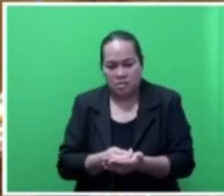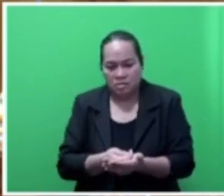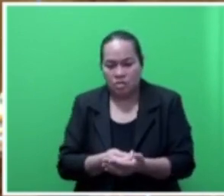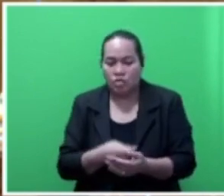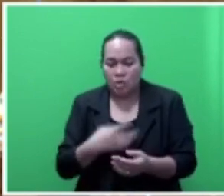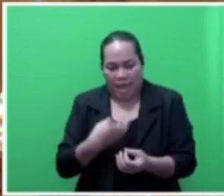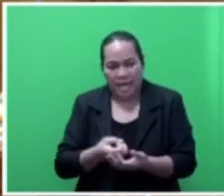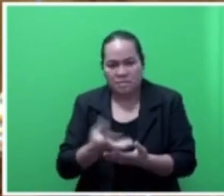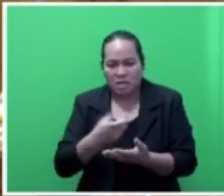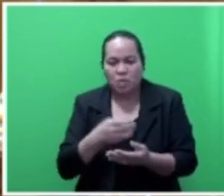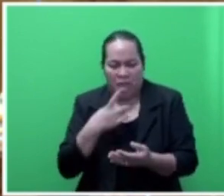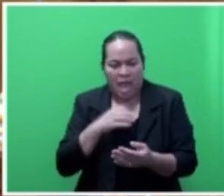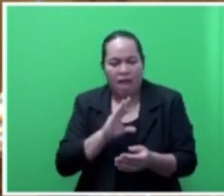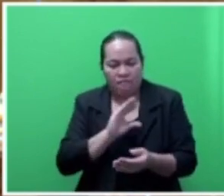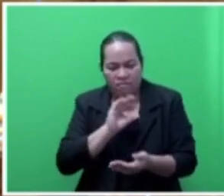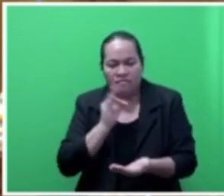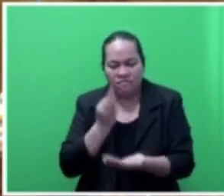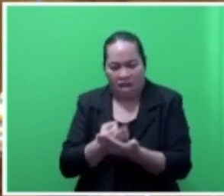expenditure allocations.